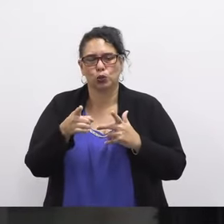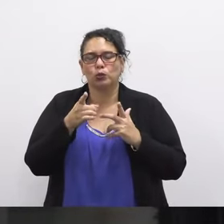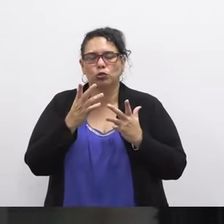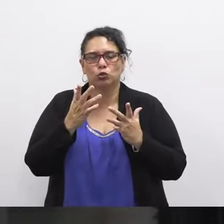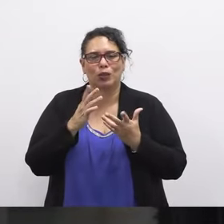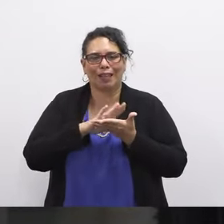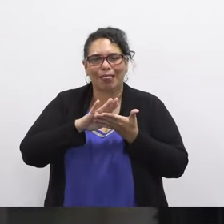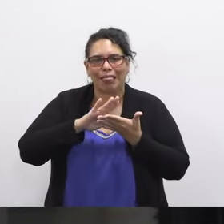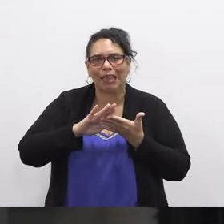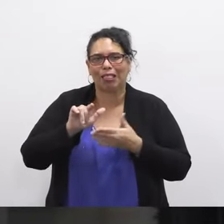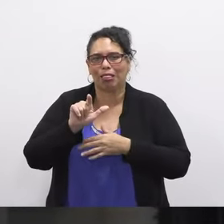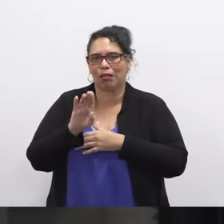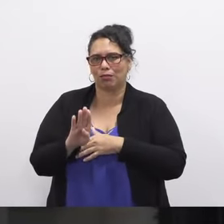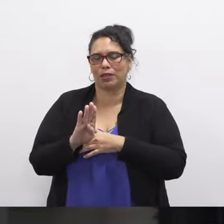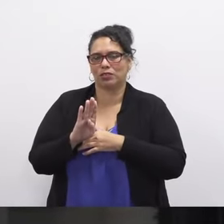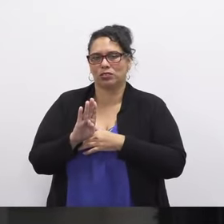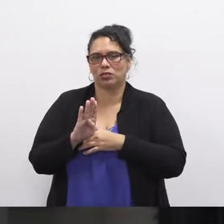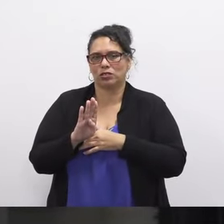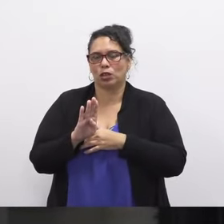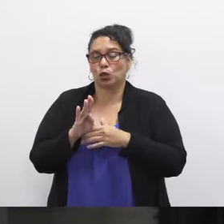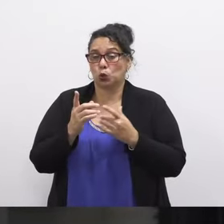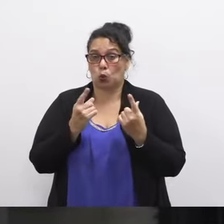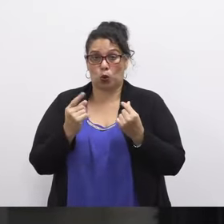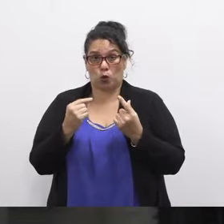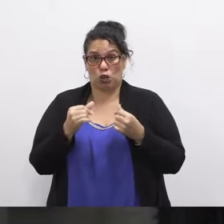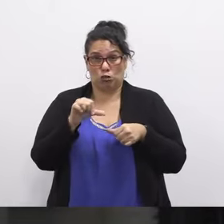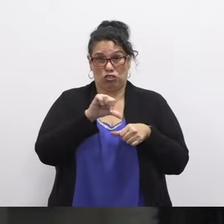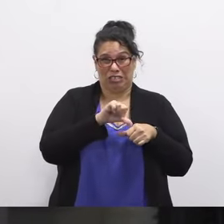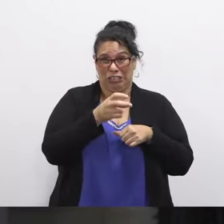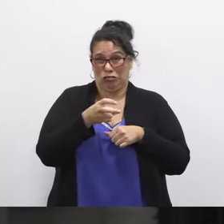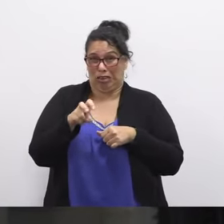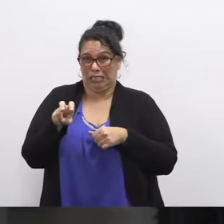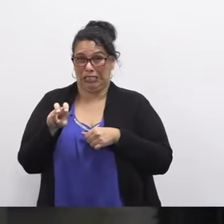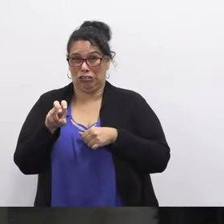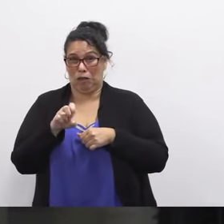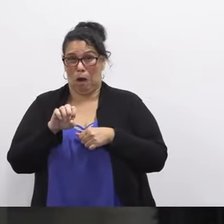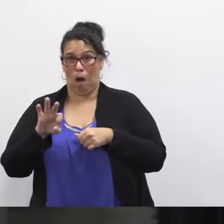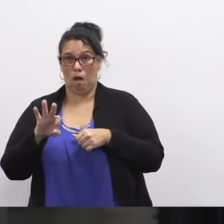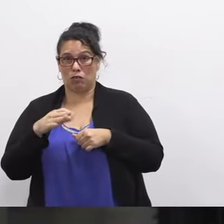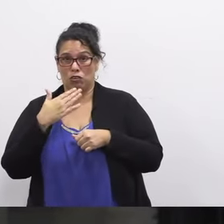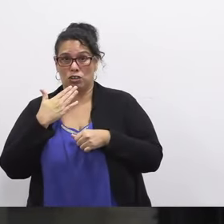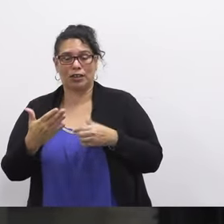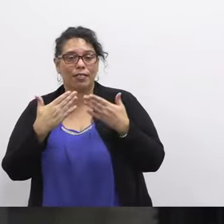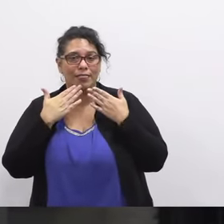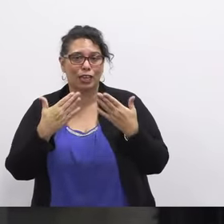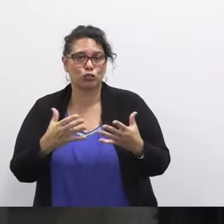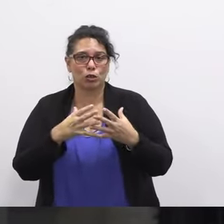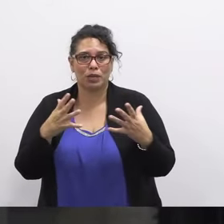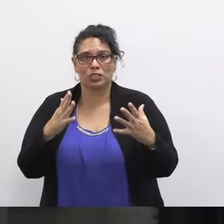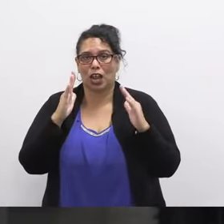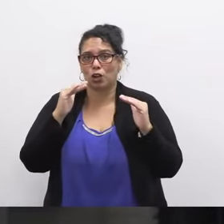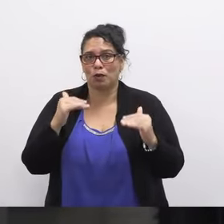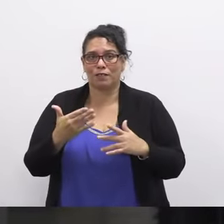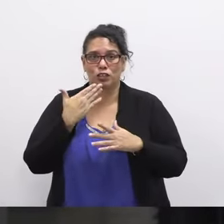and to make sure the next step to transition off of fossil fuels for good. Thank you so much, and I hope you guys have a good night. Thank you for